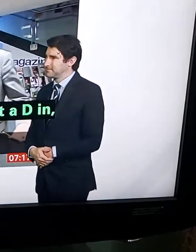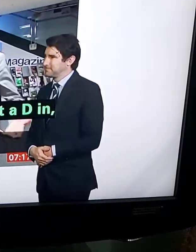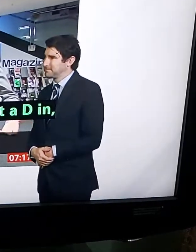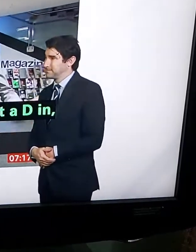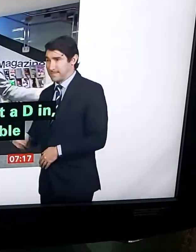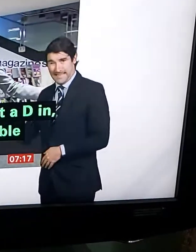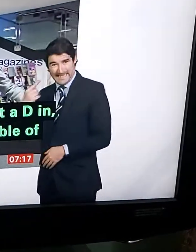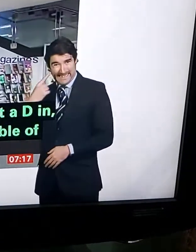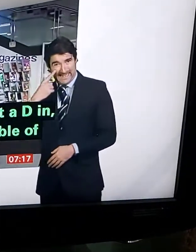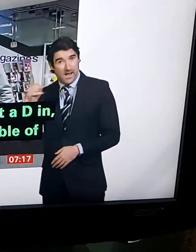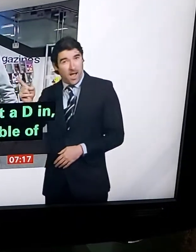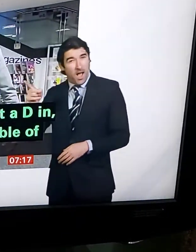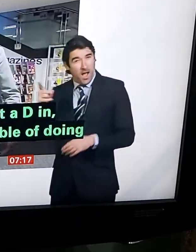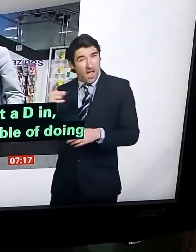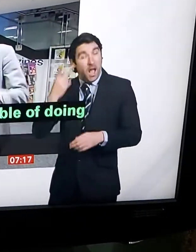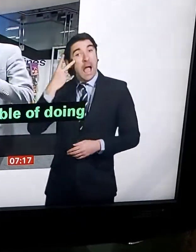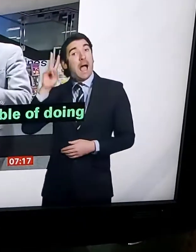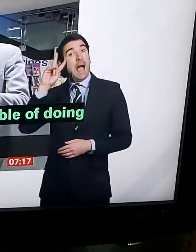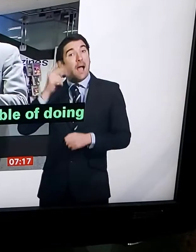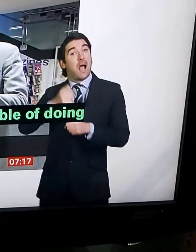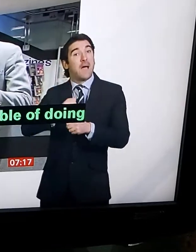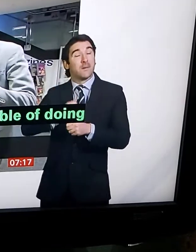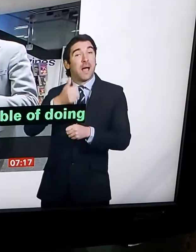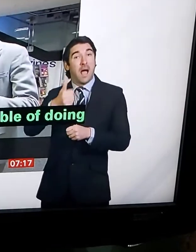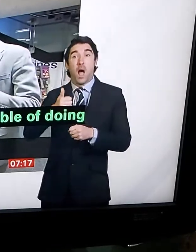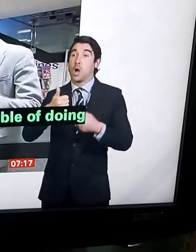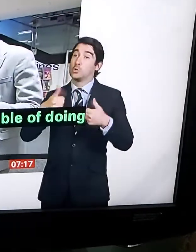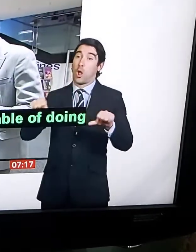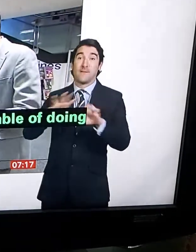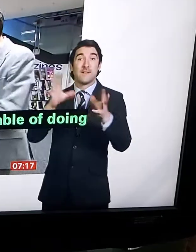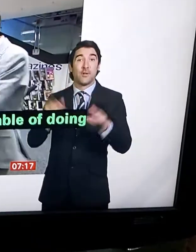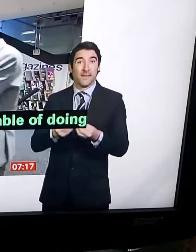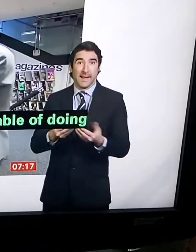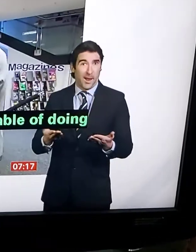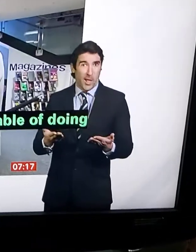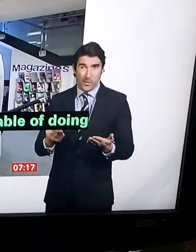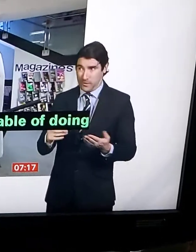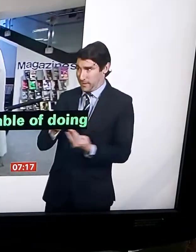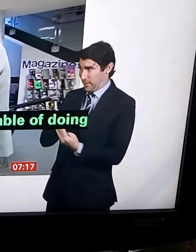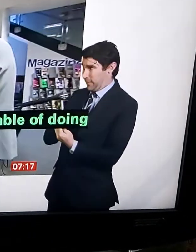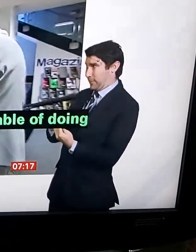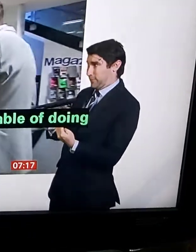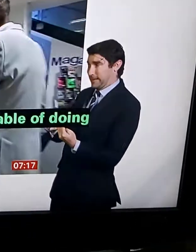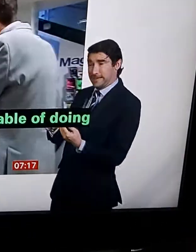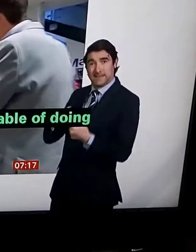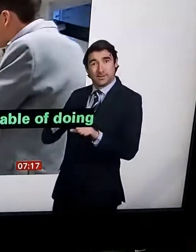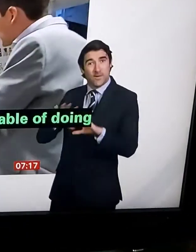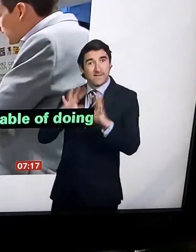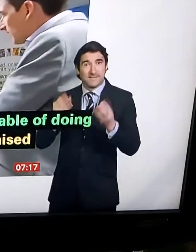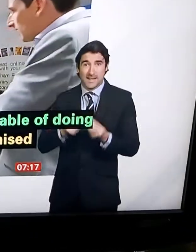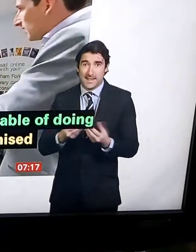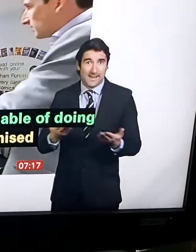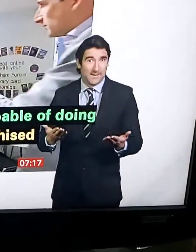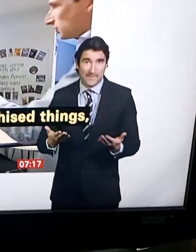really simplified things, certainly not for these guys. Anyway, well, let's look ahead to Thursday and GCSEs, because Paul runs